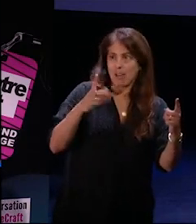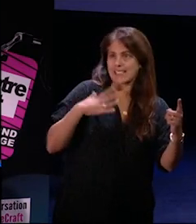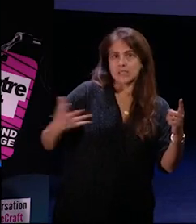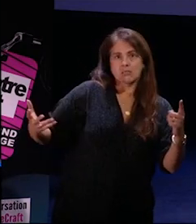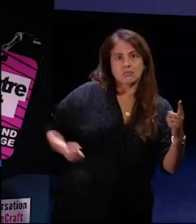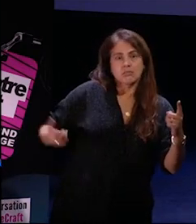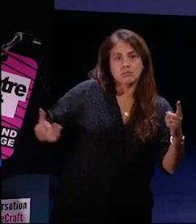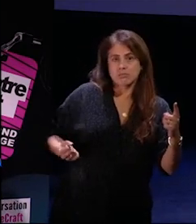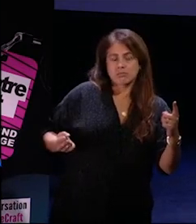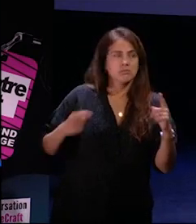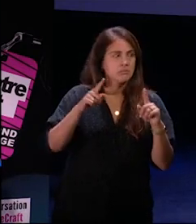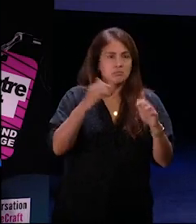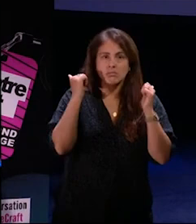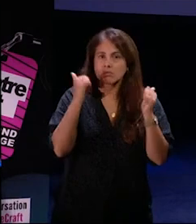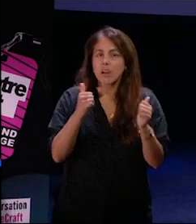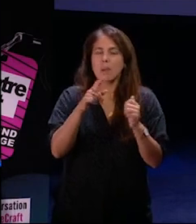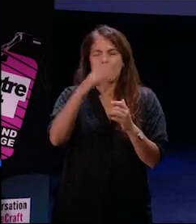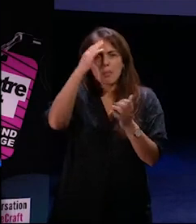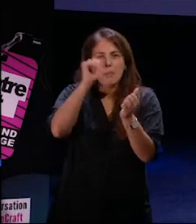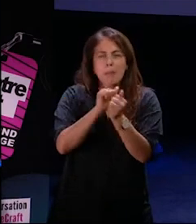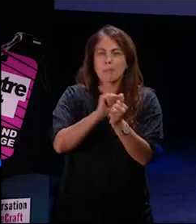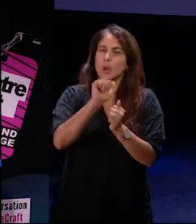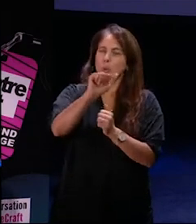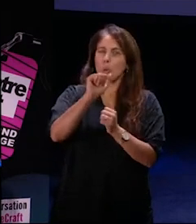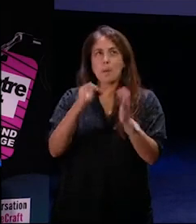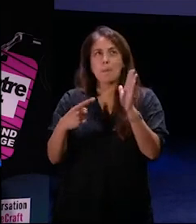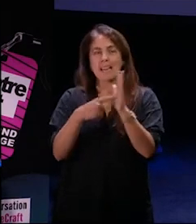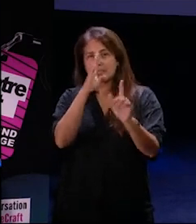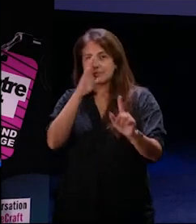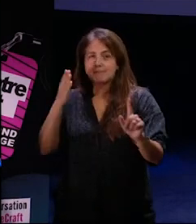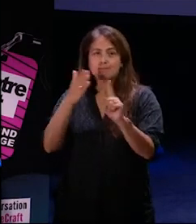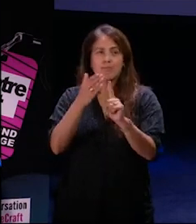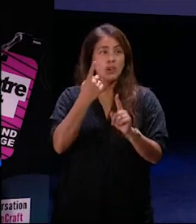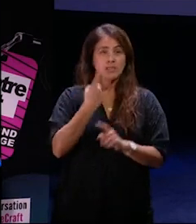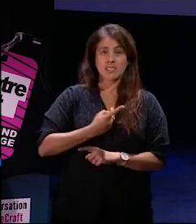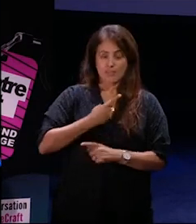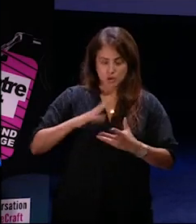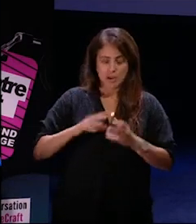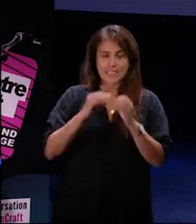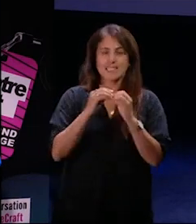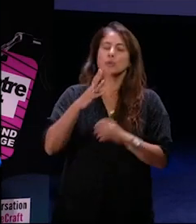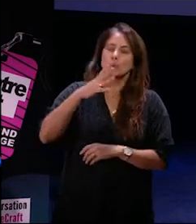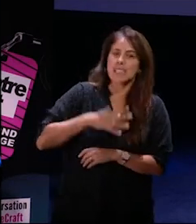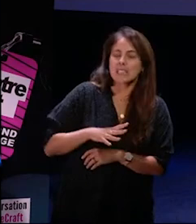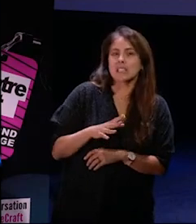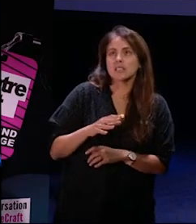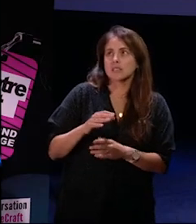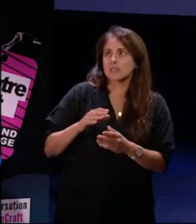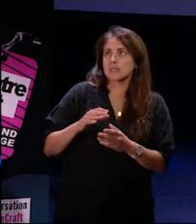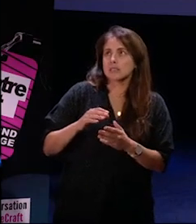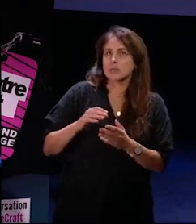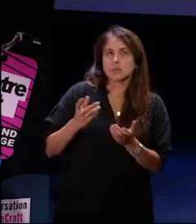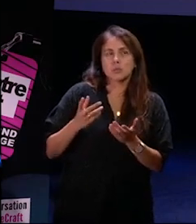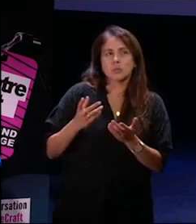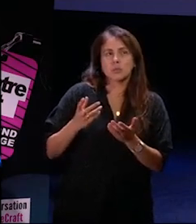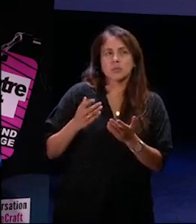always remembering what's your main thrust and that you are a creative, to feed yourself creatively and develop your ideas. I don't know